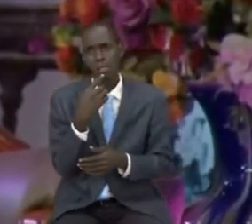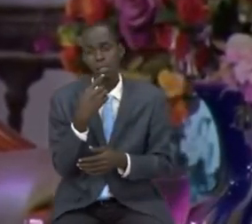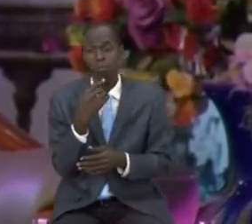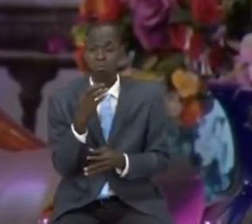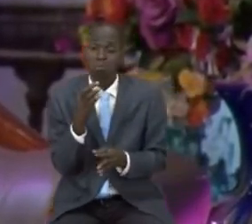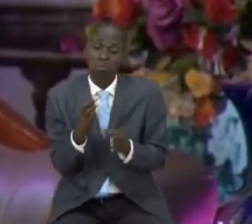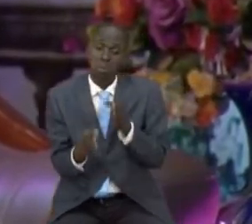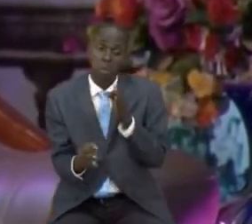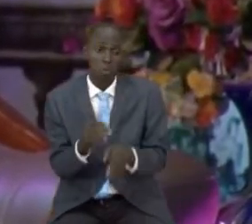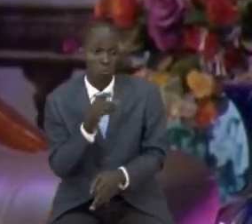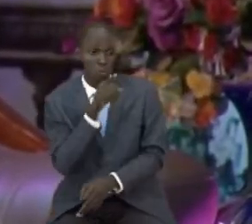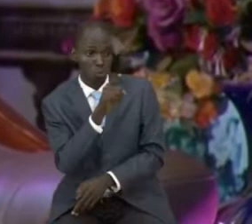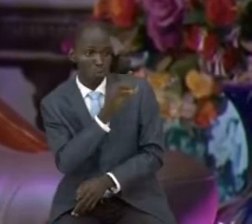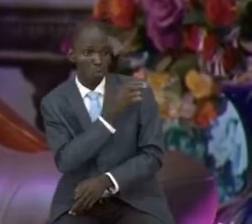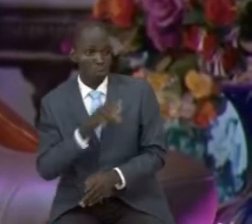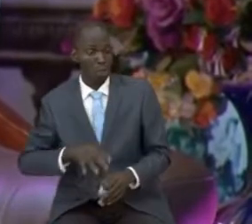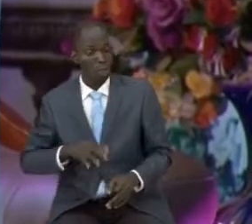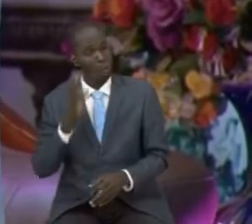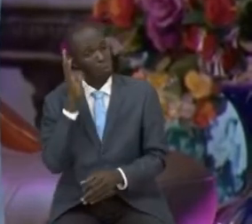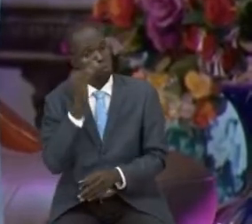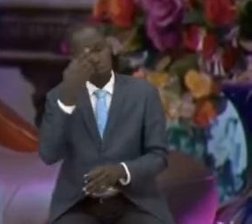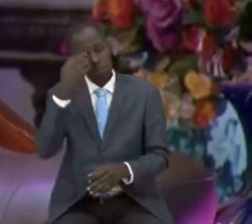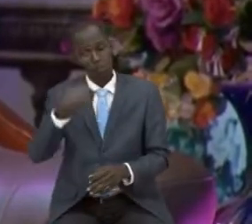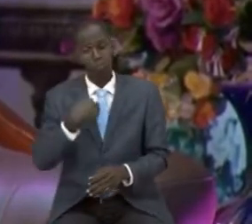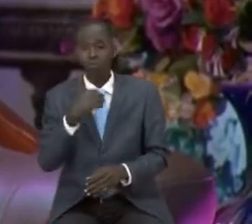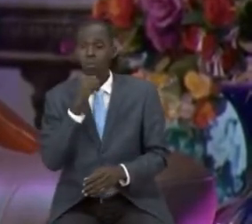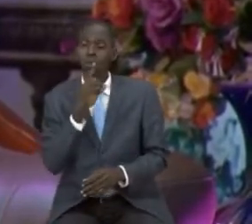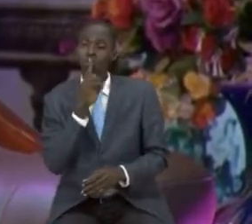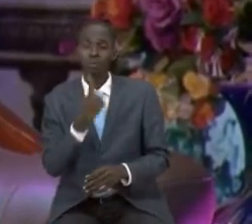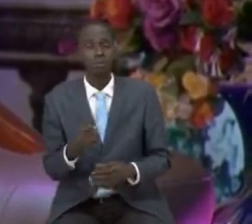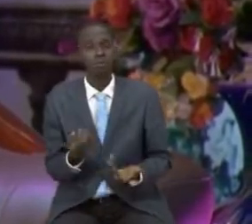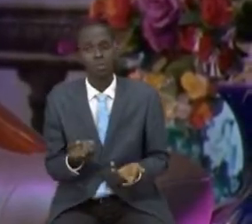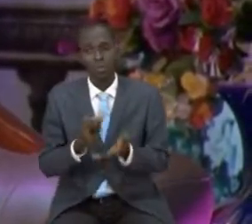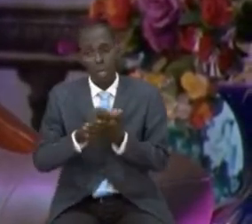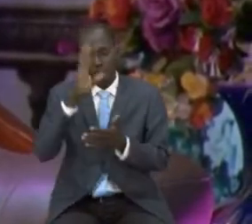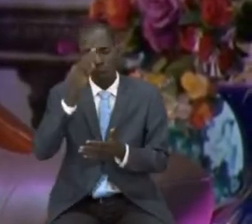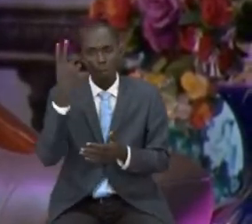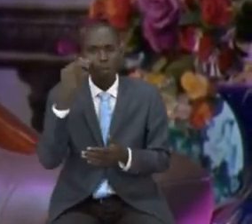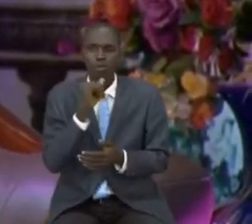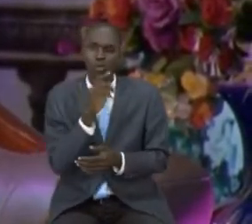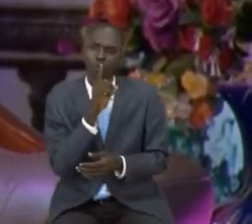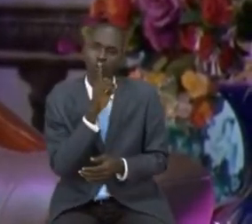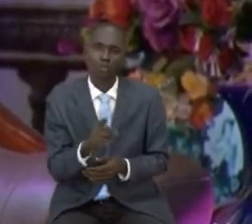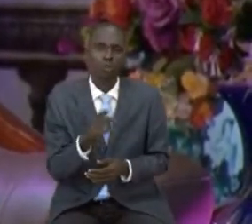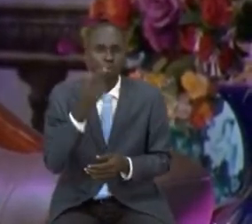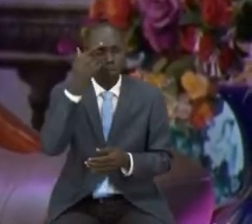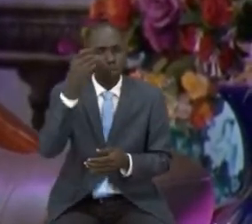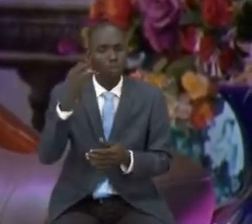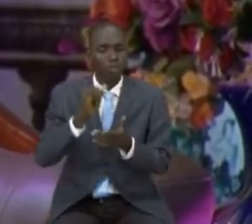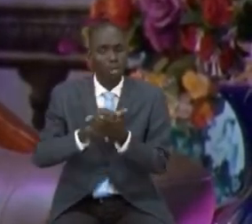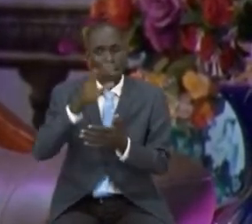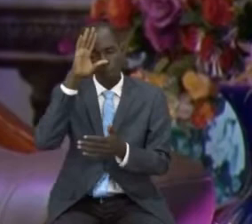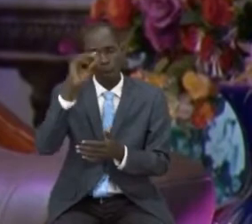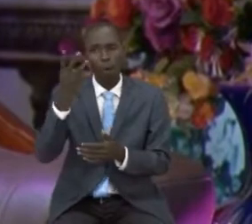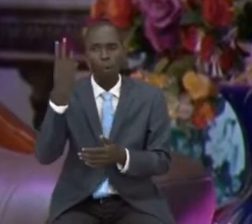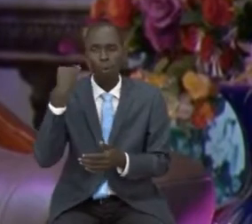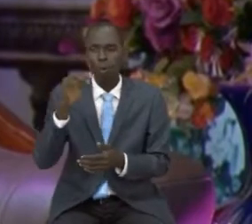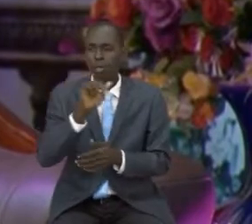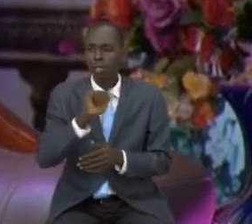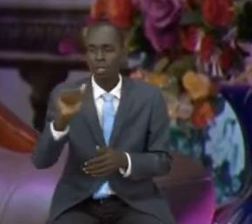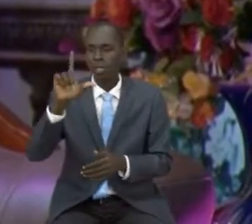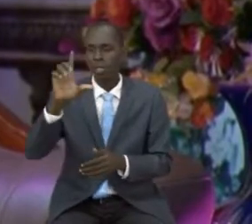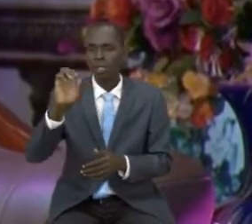thou wilt, because I'm not sure. He wasn't sure because it was a leper that was